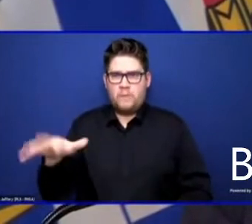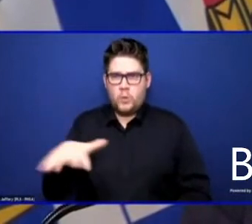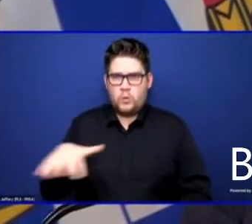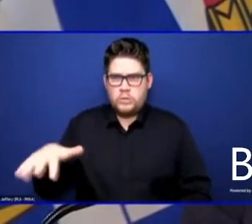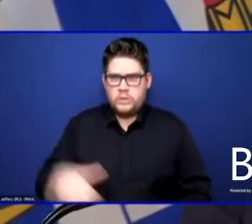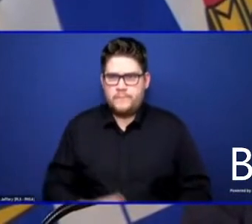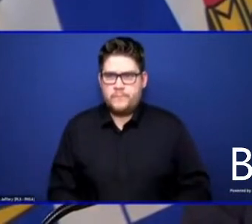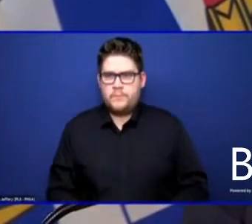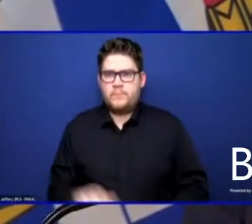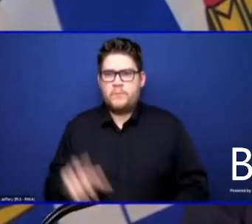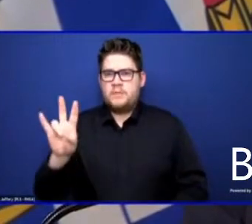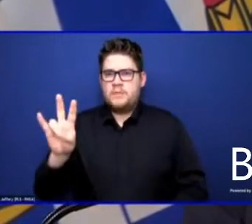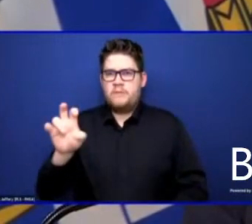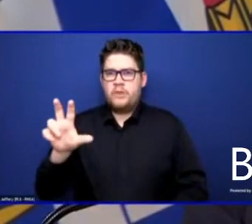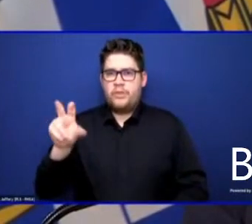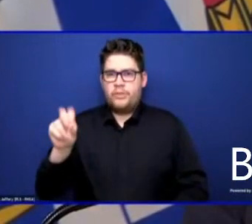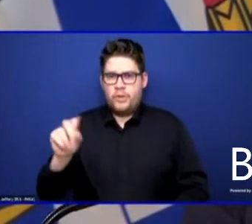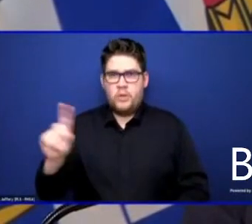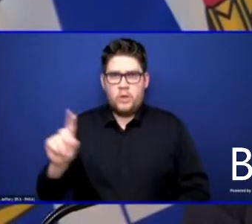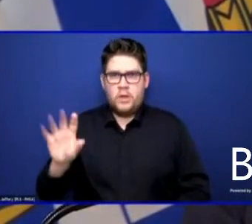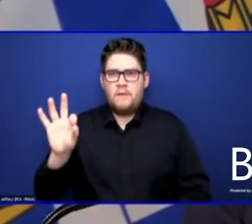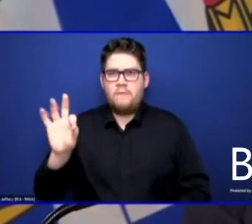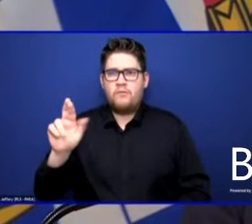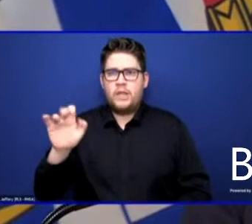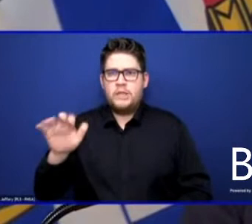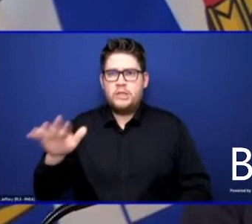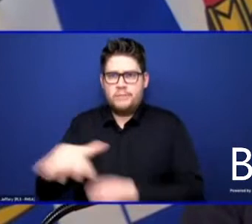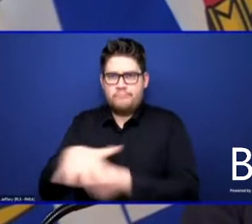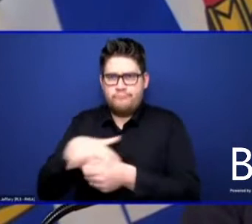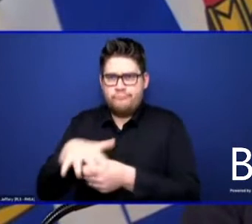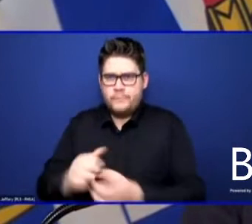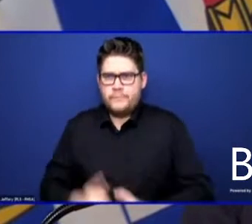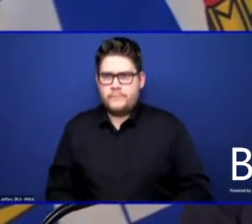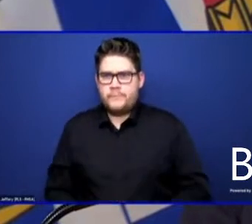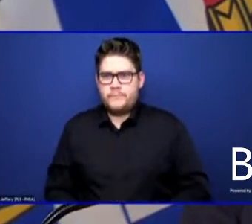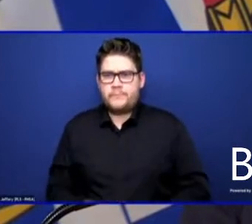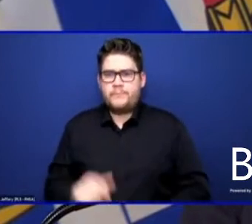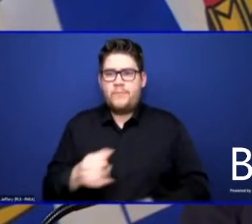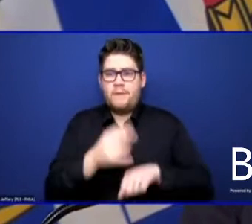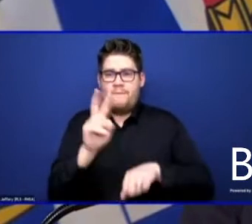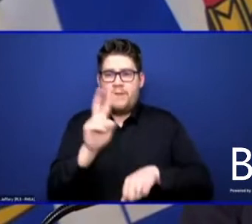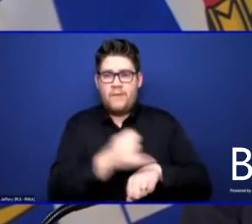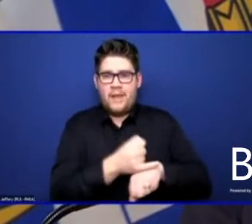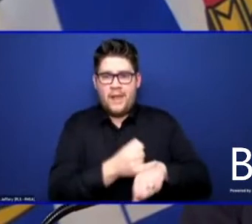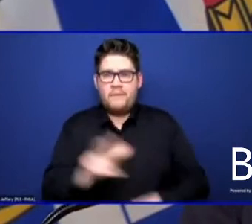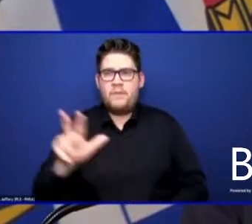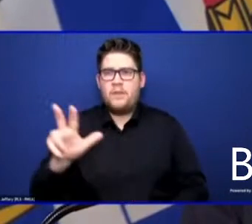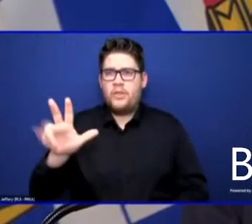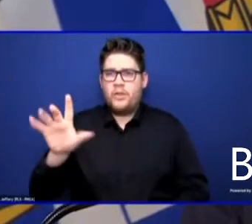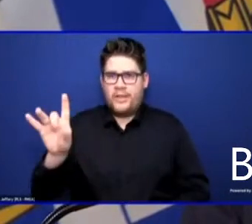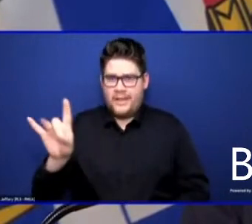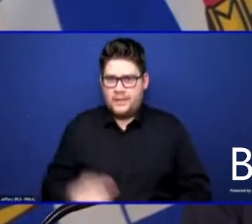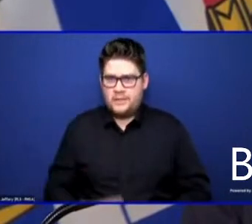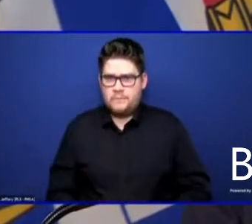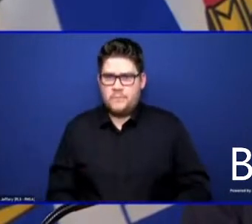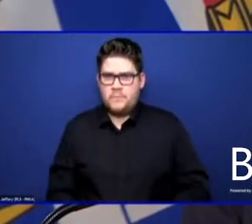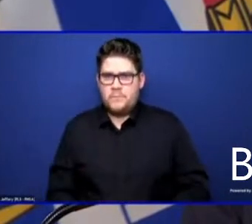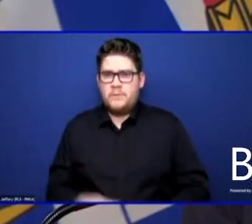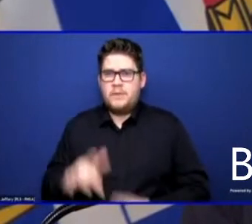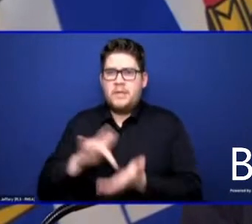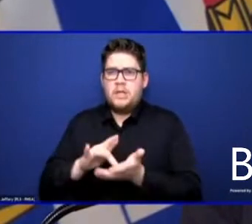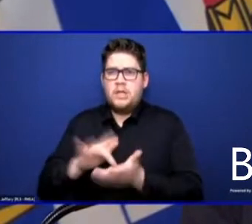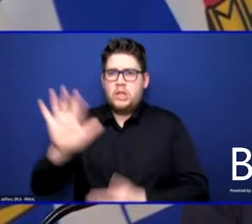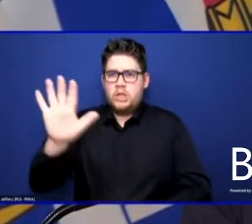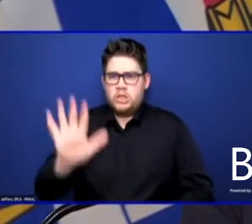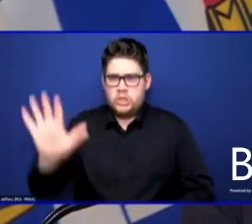Health Region, 38 people are in Vancouver Island, 69 people are in the Interior Health Region, 66 people